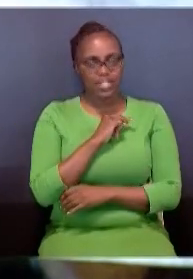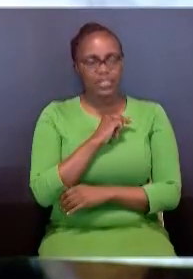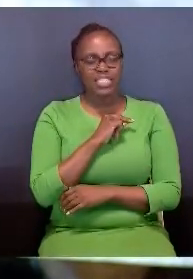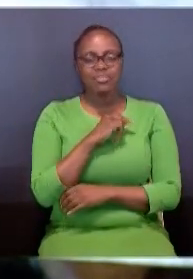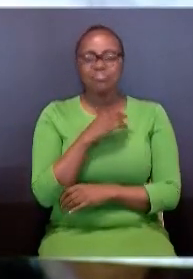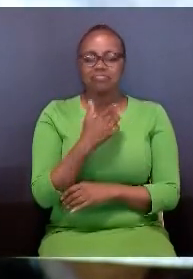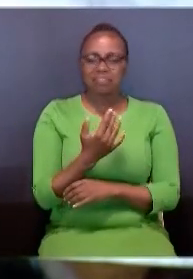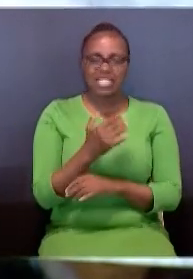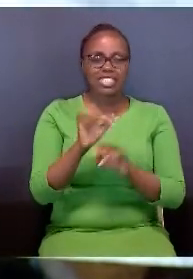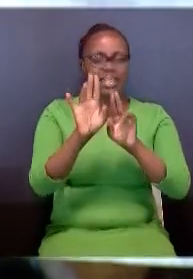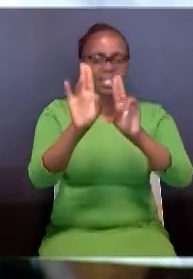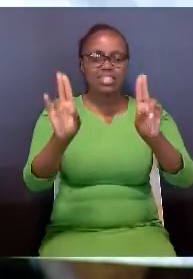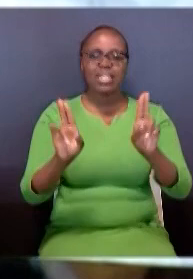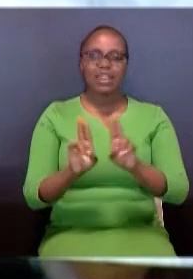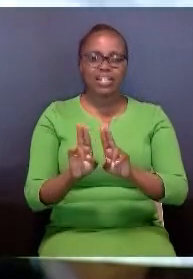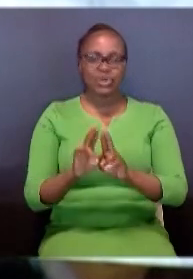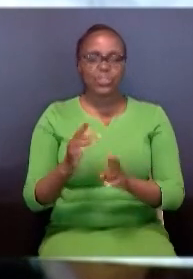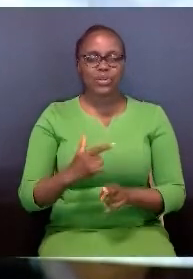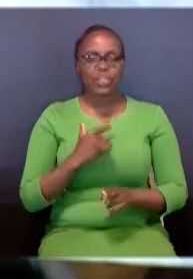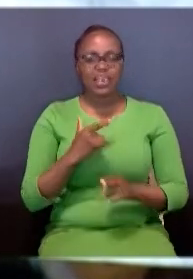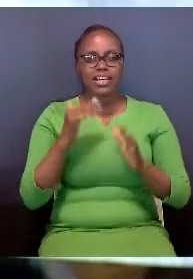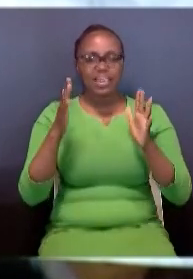diplomatic corps,